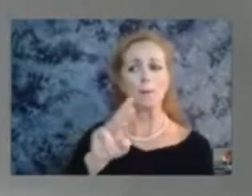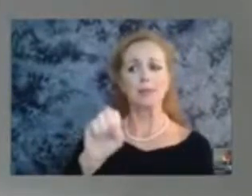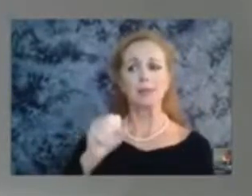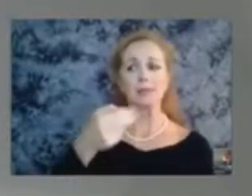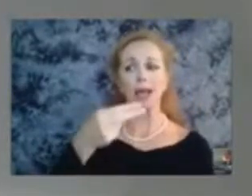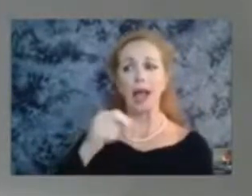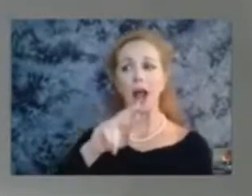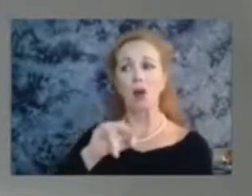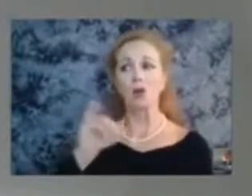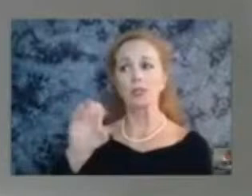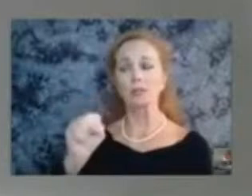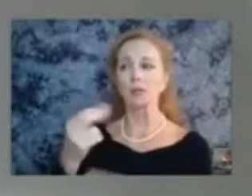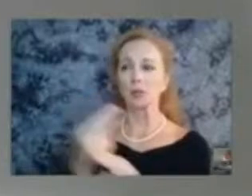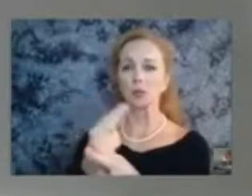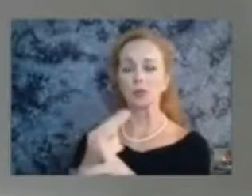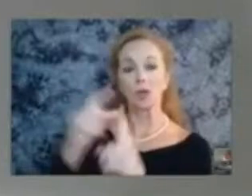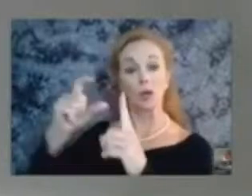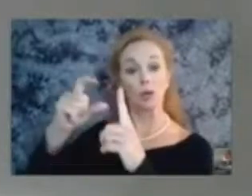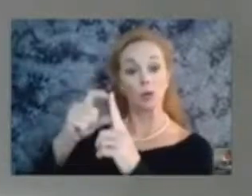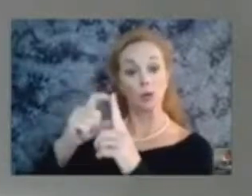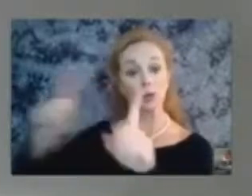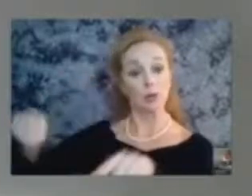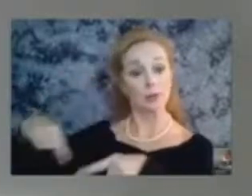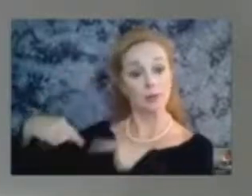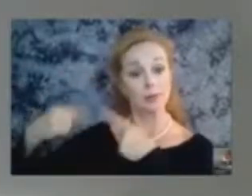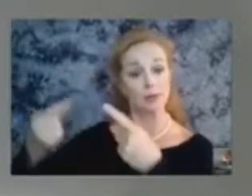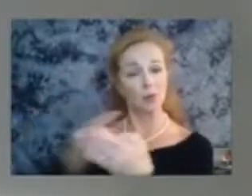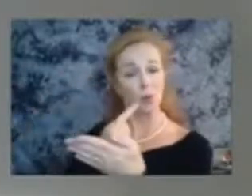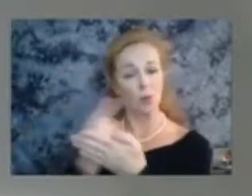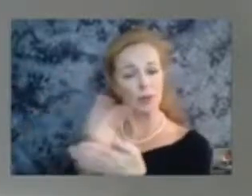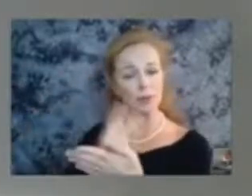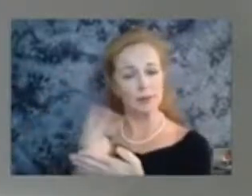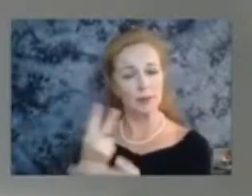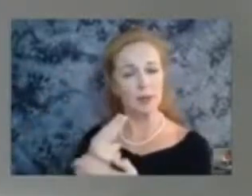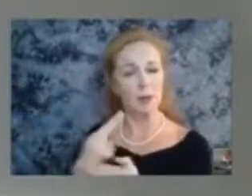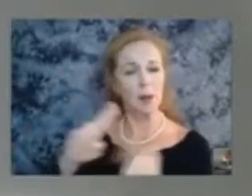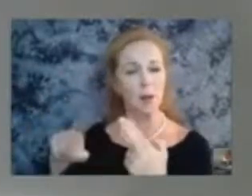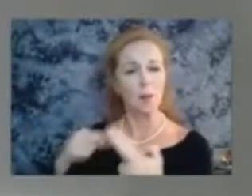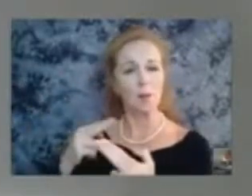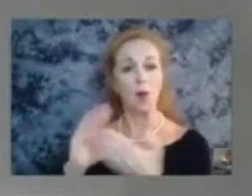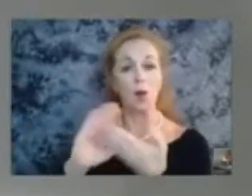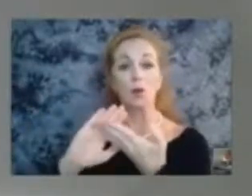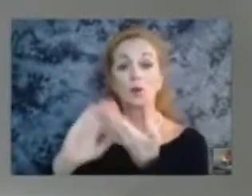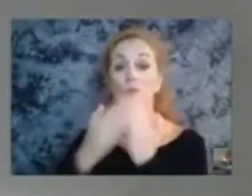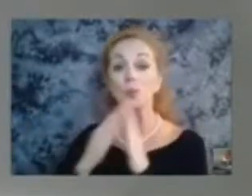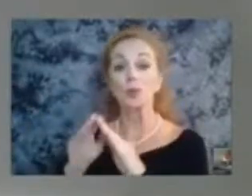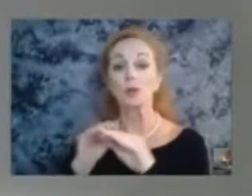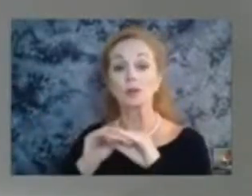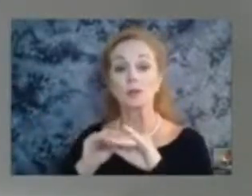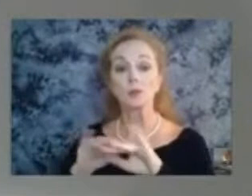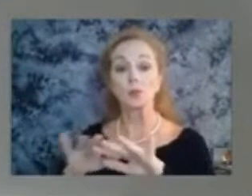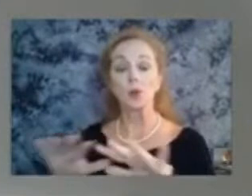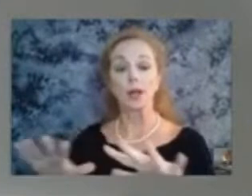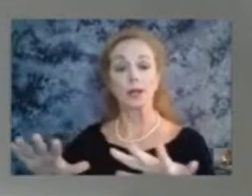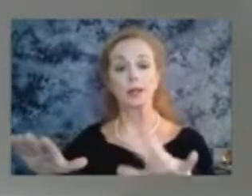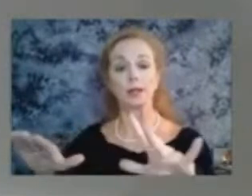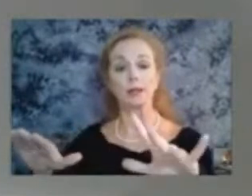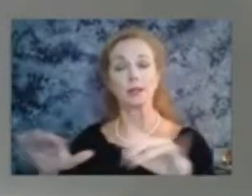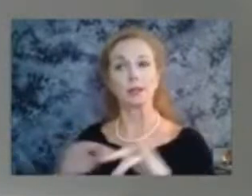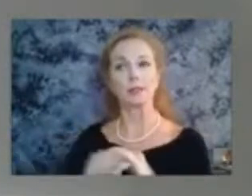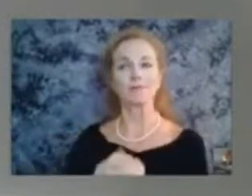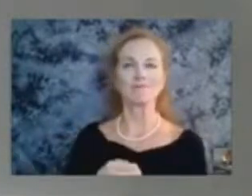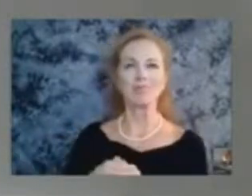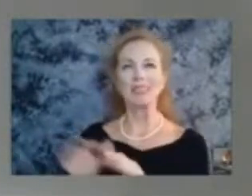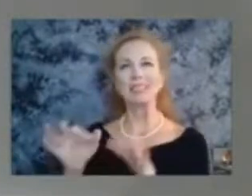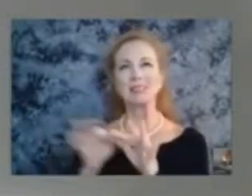using a term over the last several weeks about community spread, referring to community spread, and she said she characterizes it